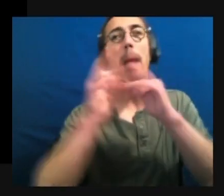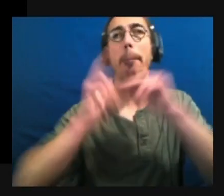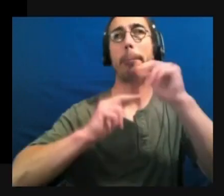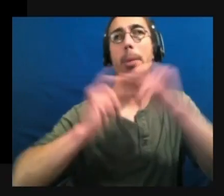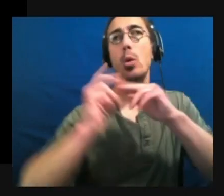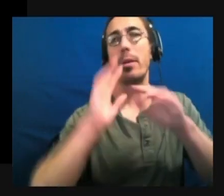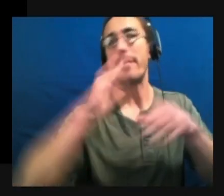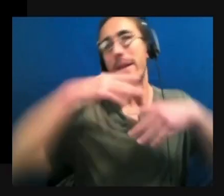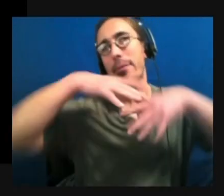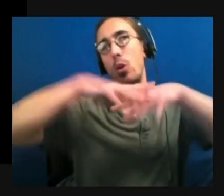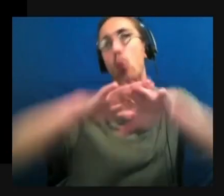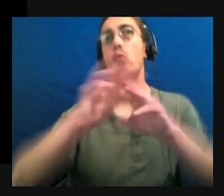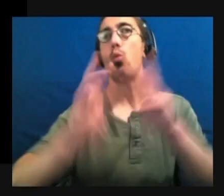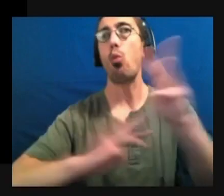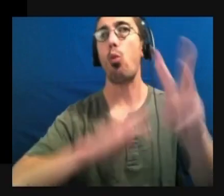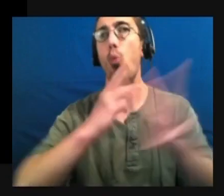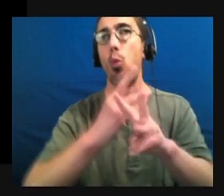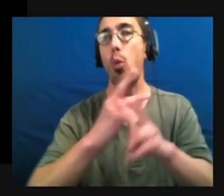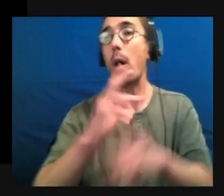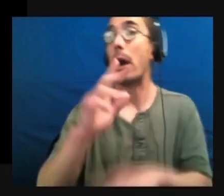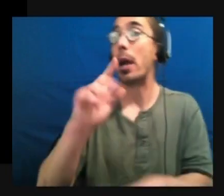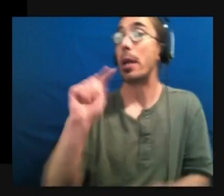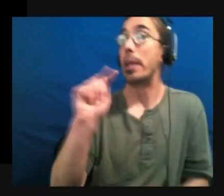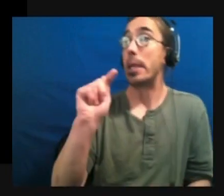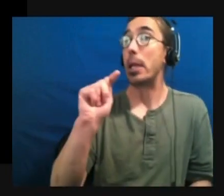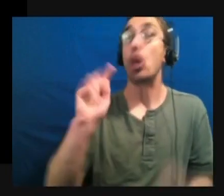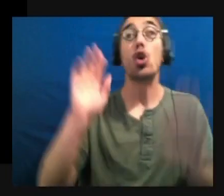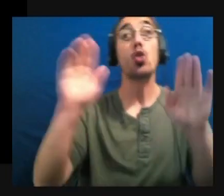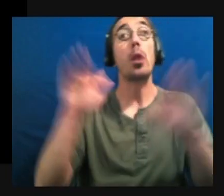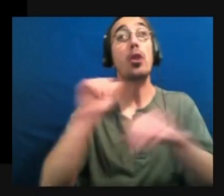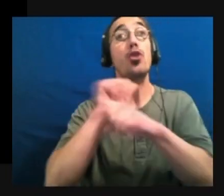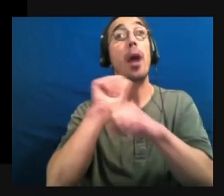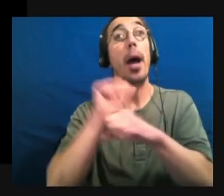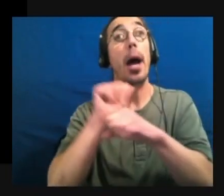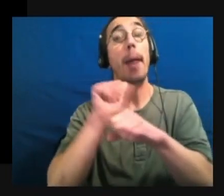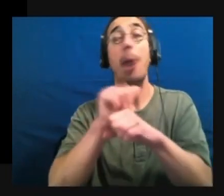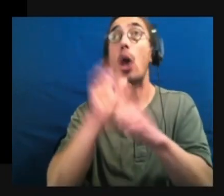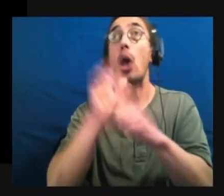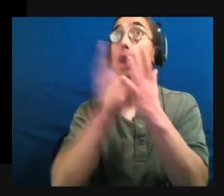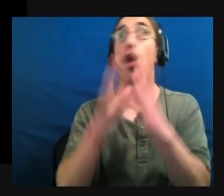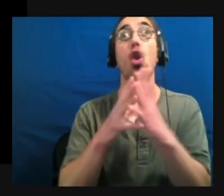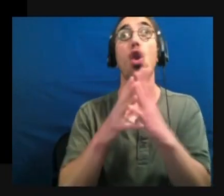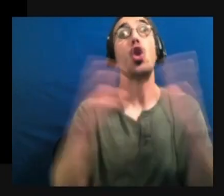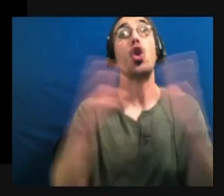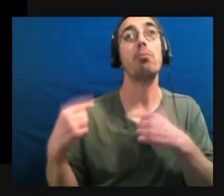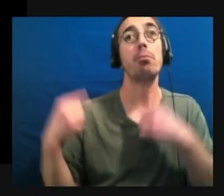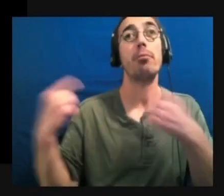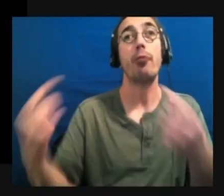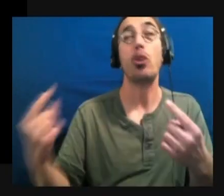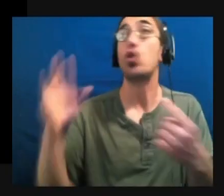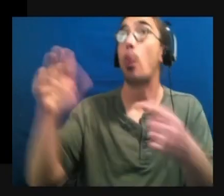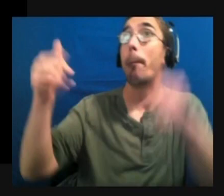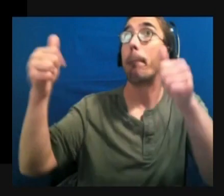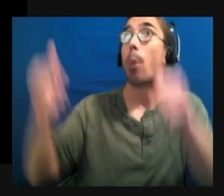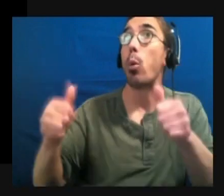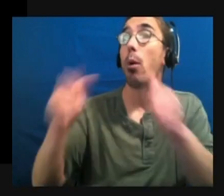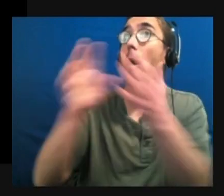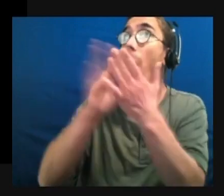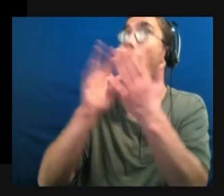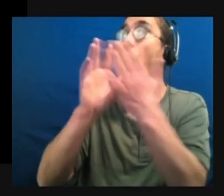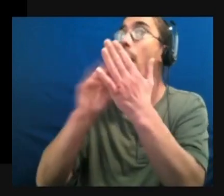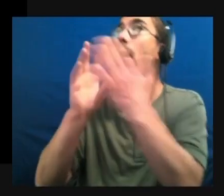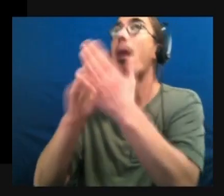world. And T, you're doing such a great job. I learned so much from your posts. So thank you so much